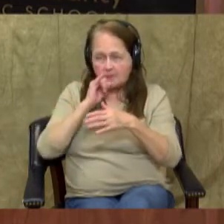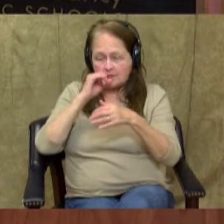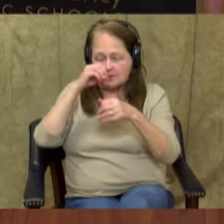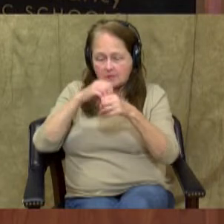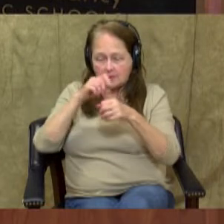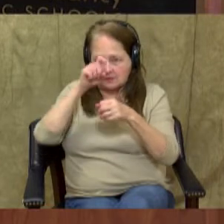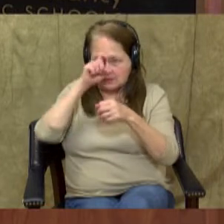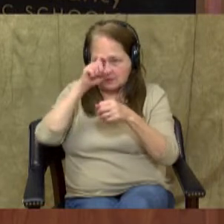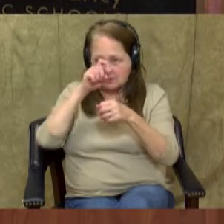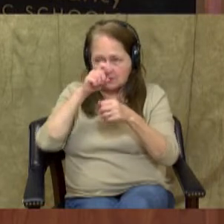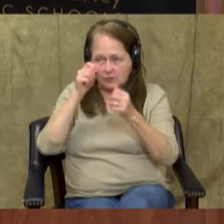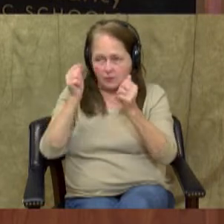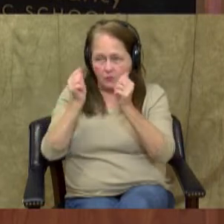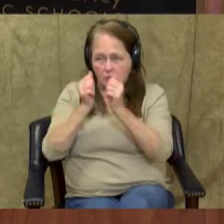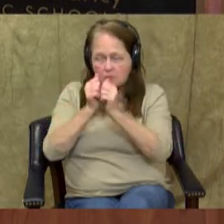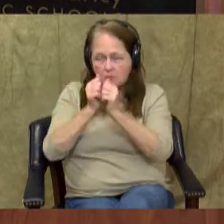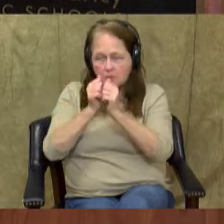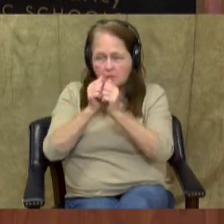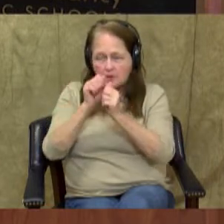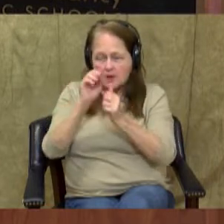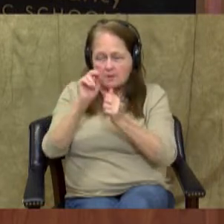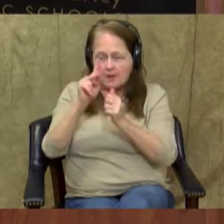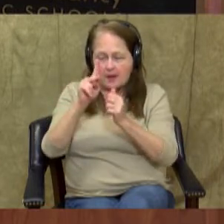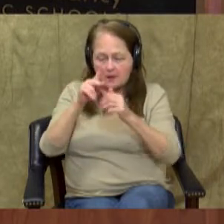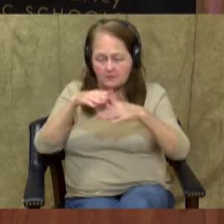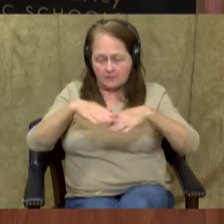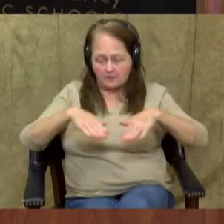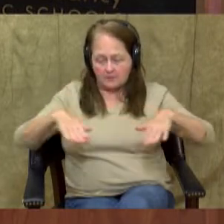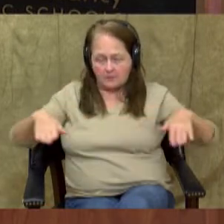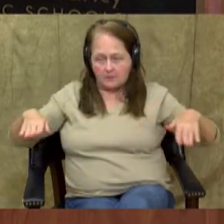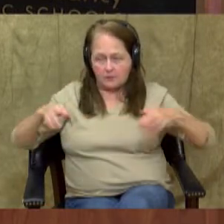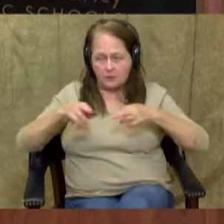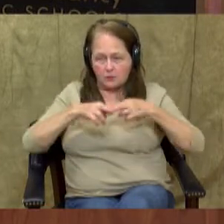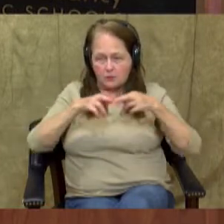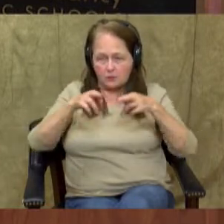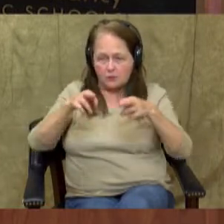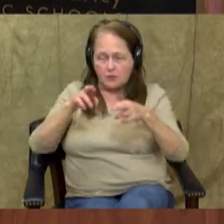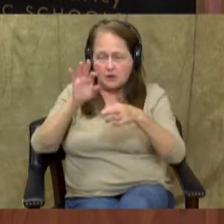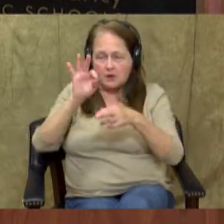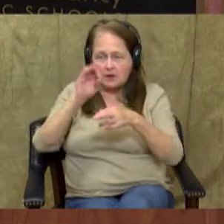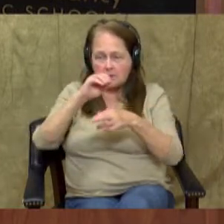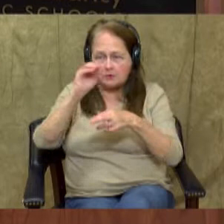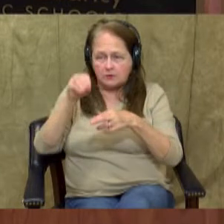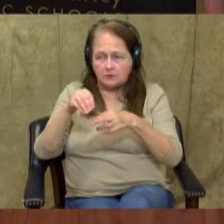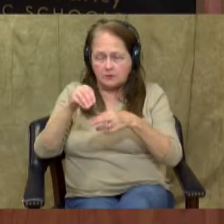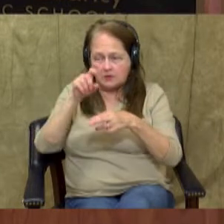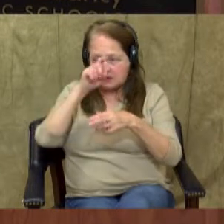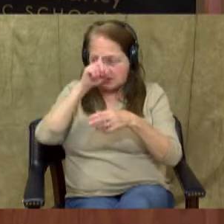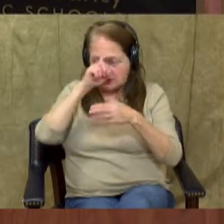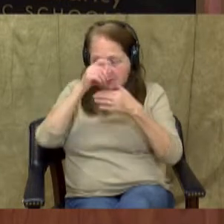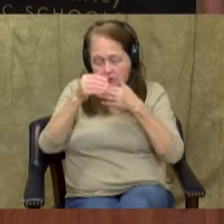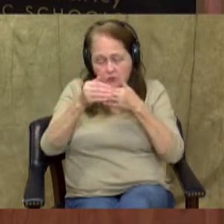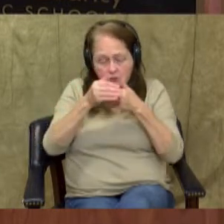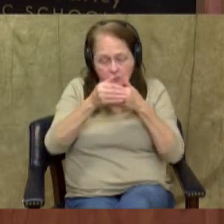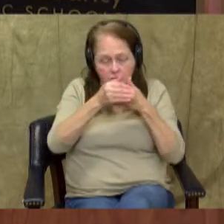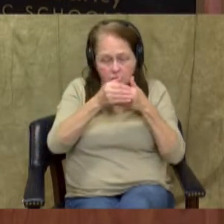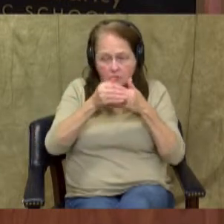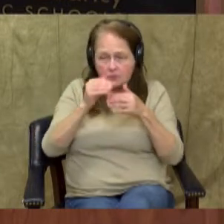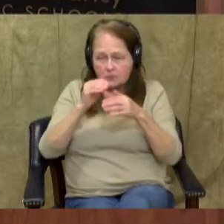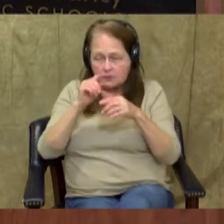Egypt live right along the banks of the Nile River. In fact, over about 90% of the people of Egypt live in close proximity to the